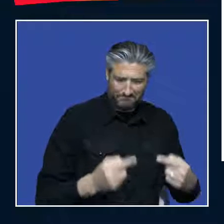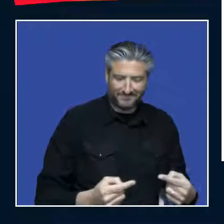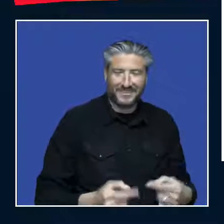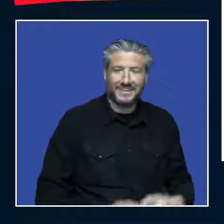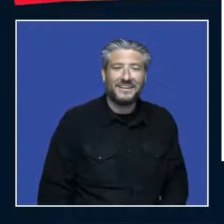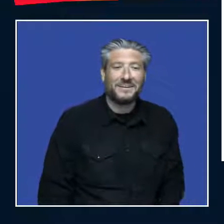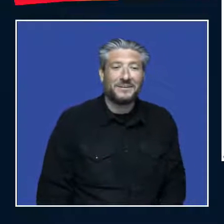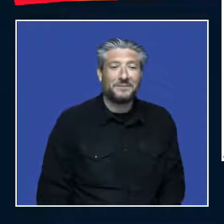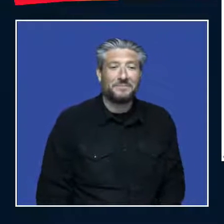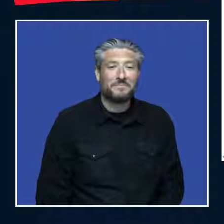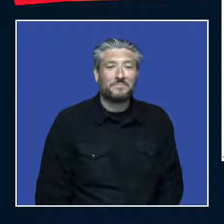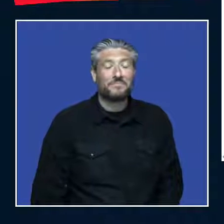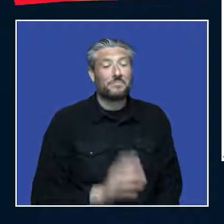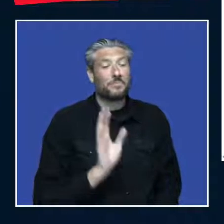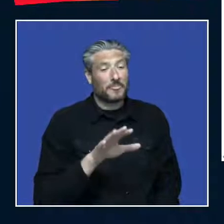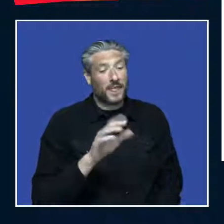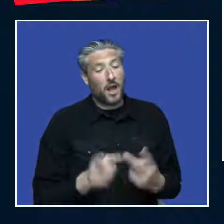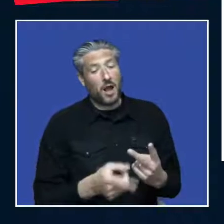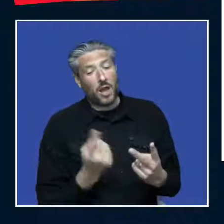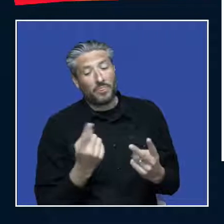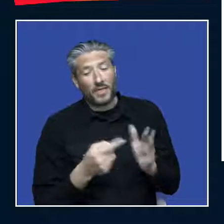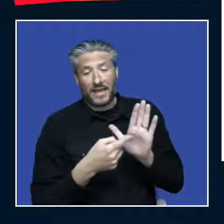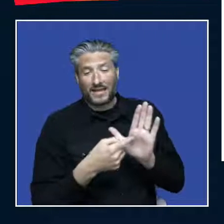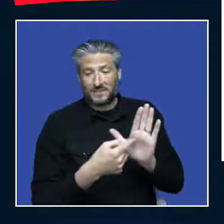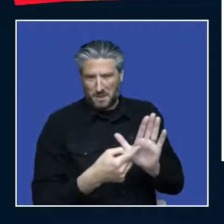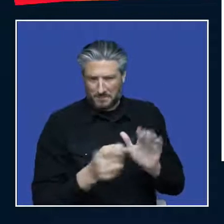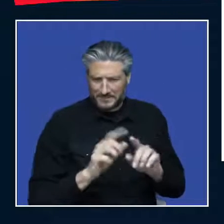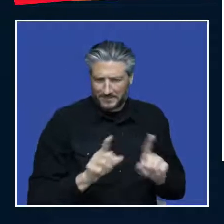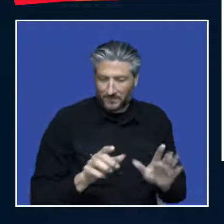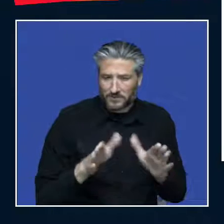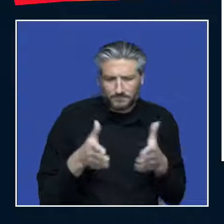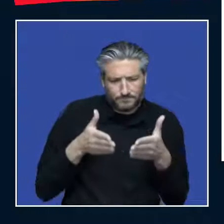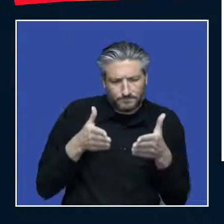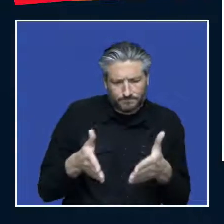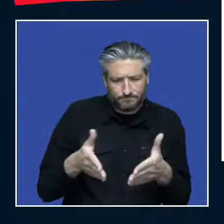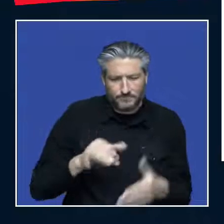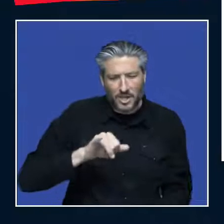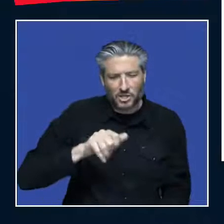Or another example for JavaScript. So here I have an